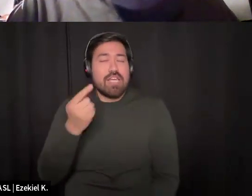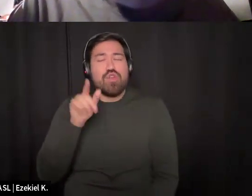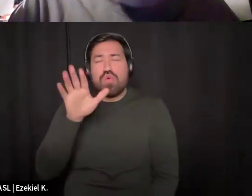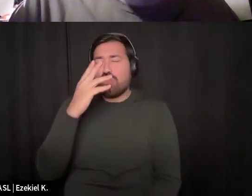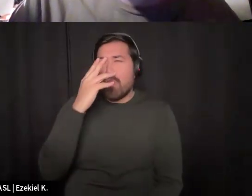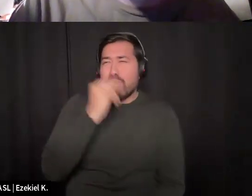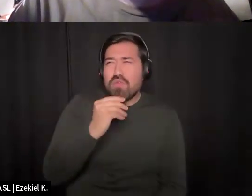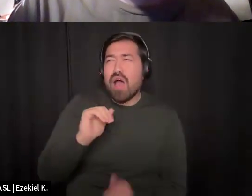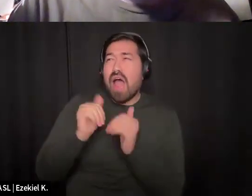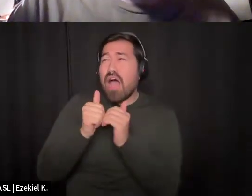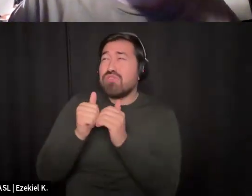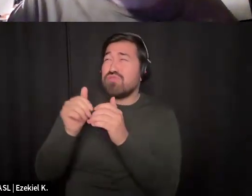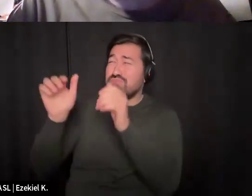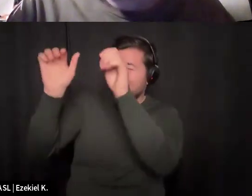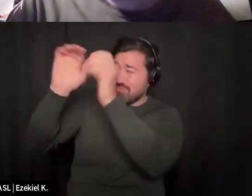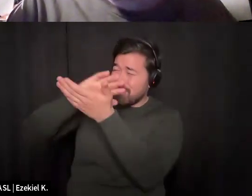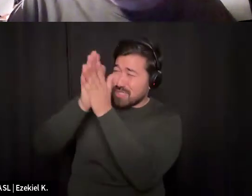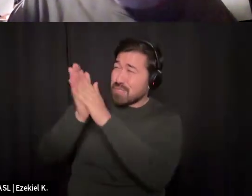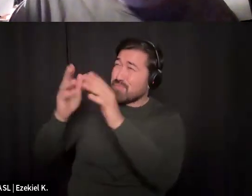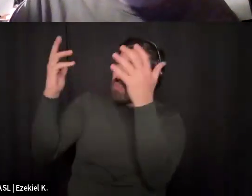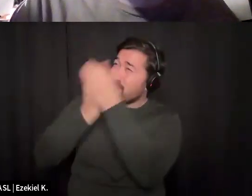beautiful. How did you get so gorgeous?